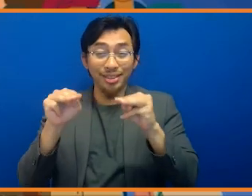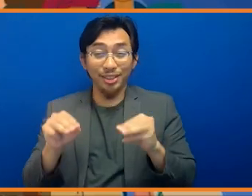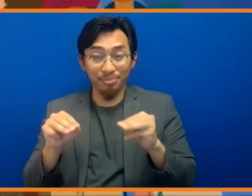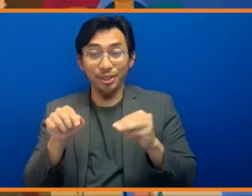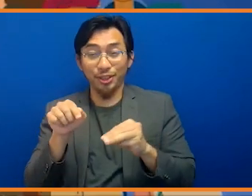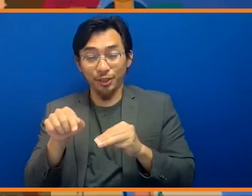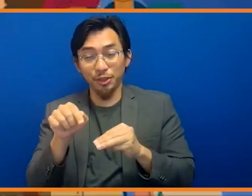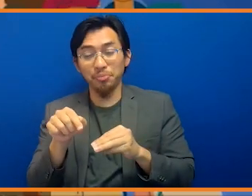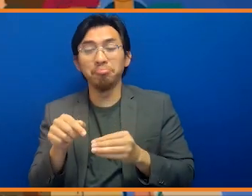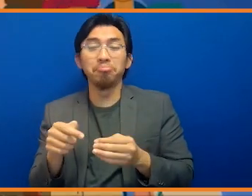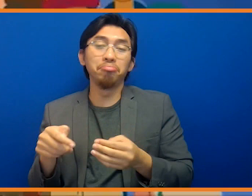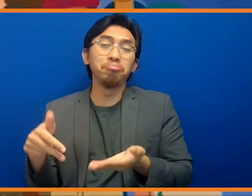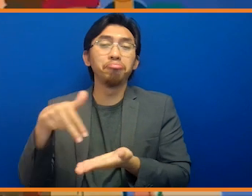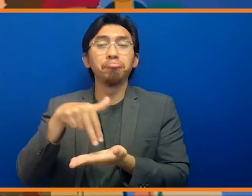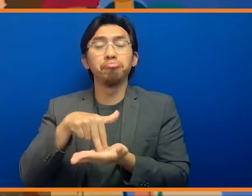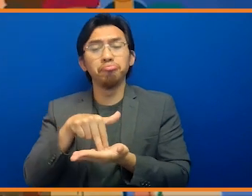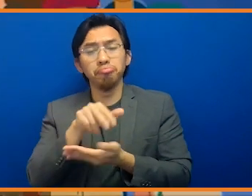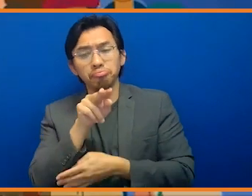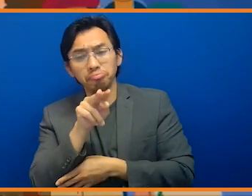which